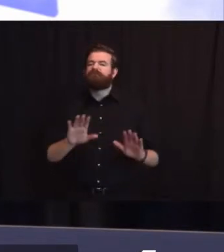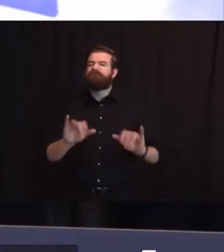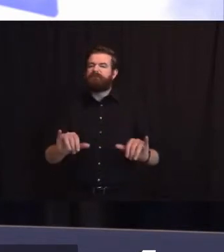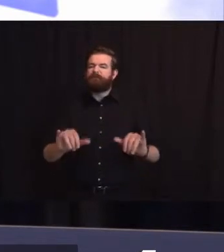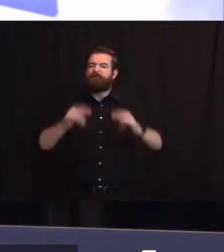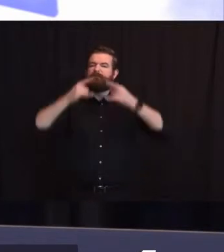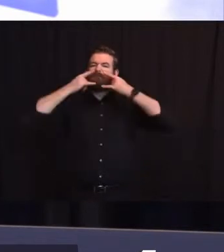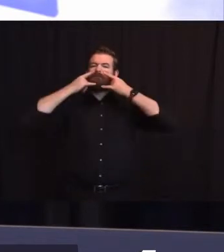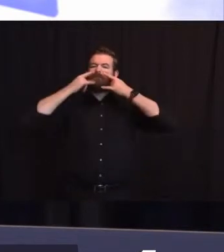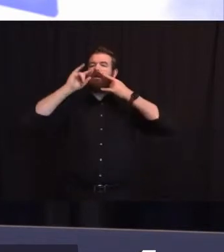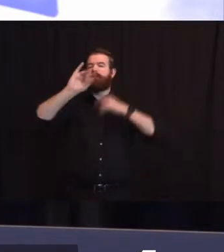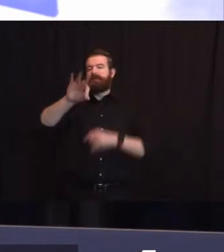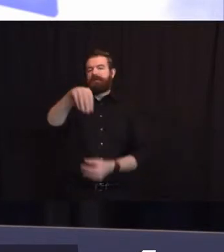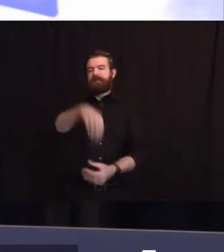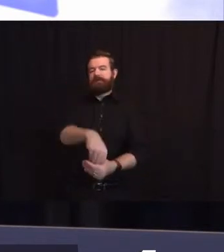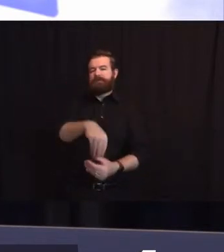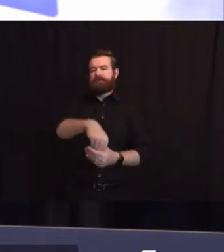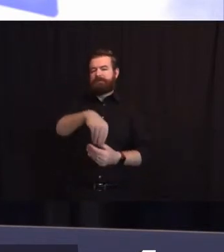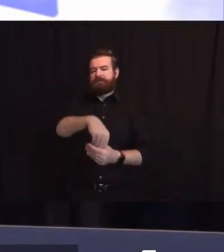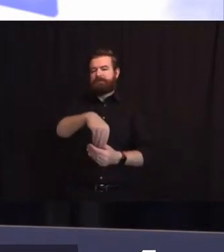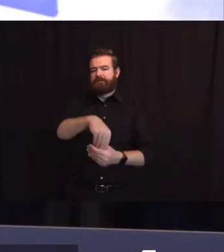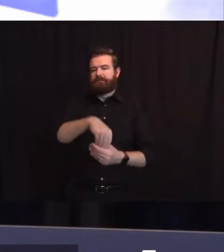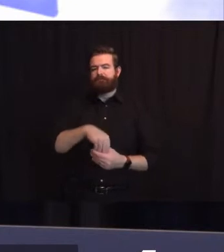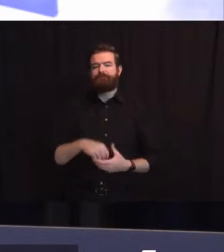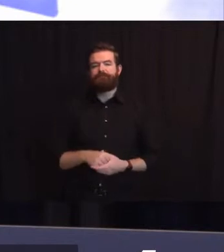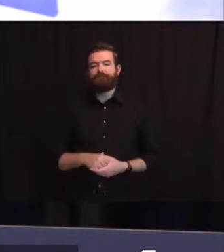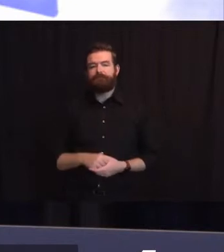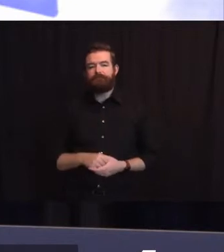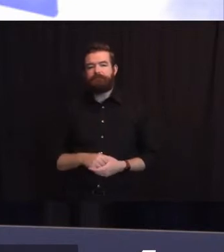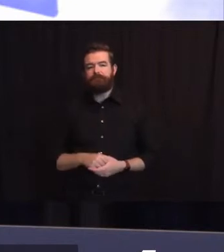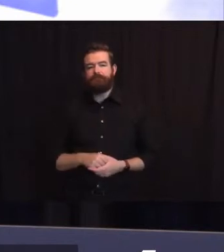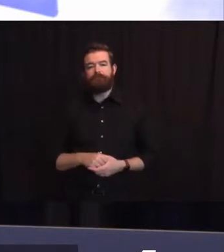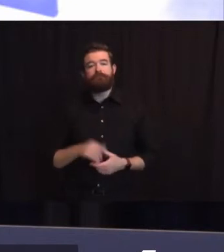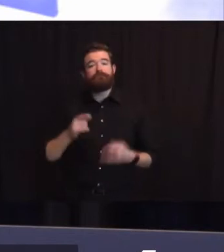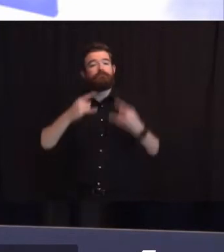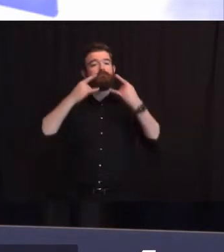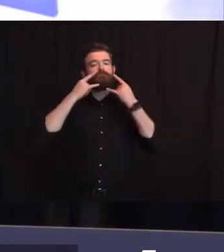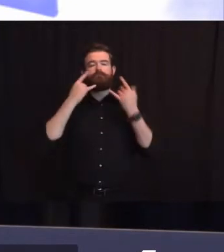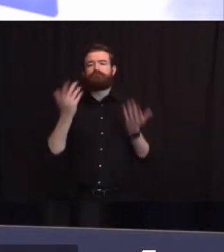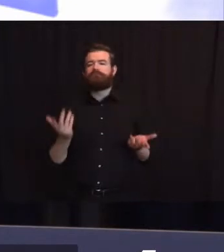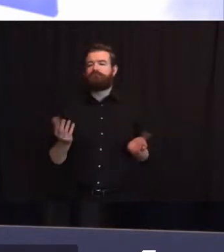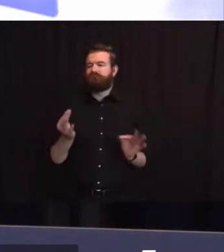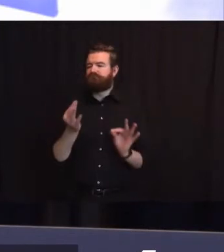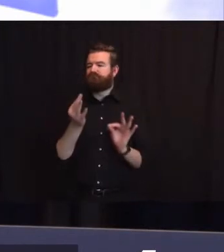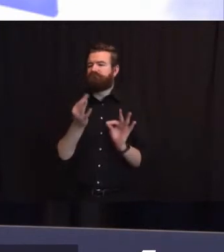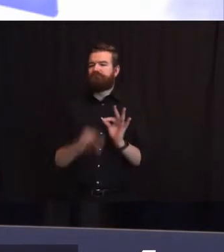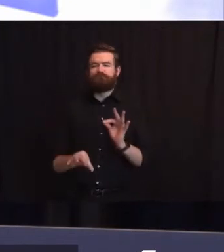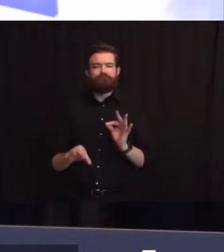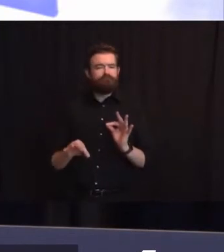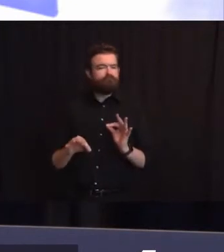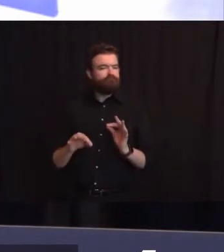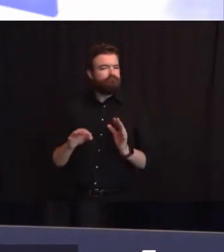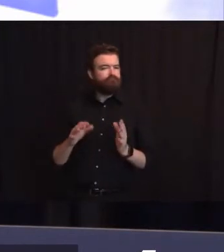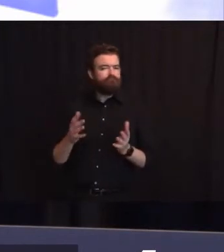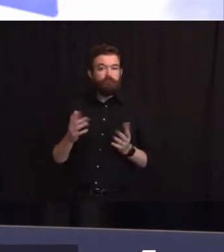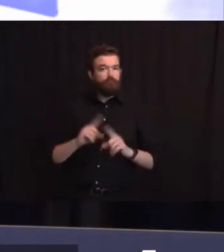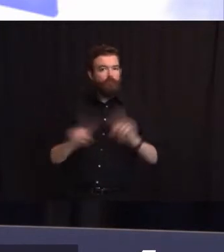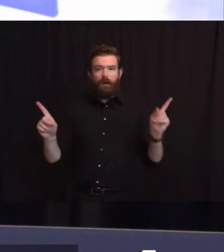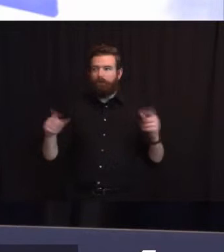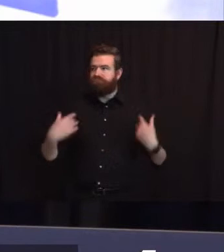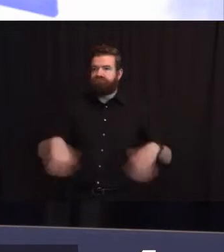a simple barrier that helps to prevent respiratory droplets that are formed when someone breathes,